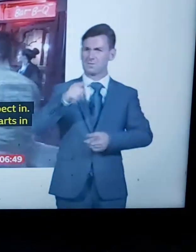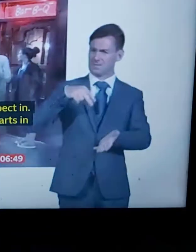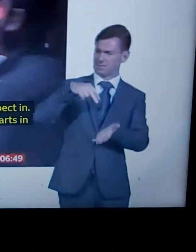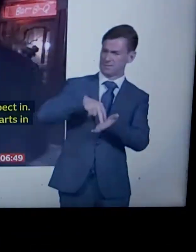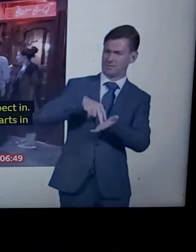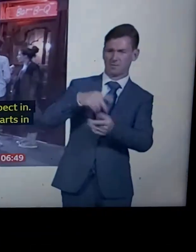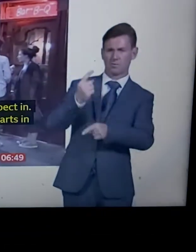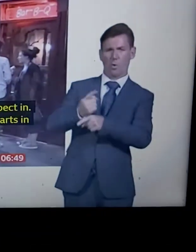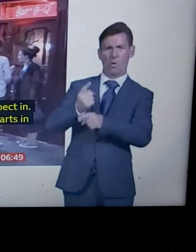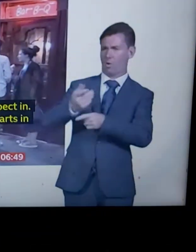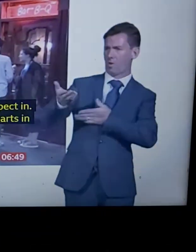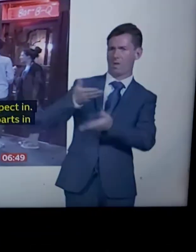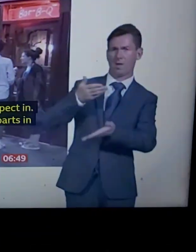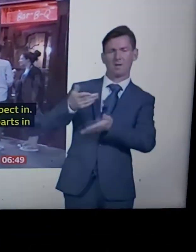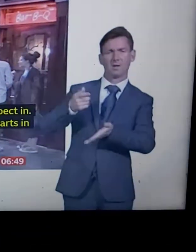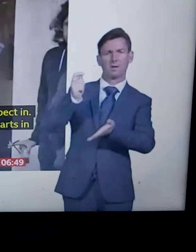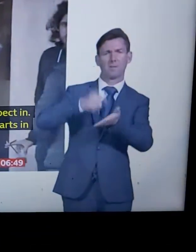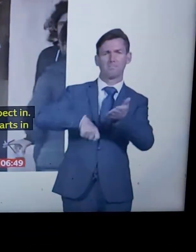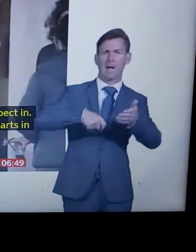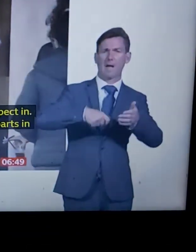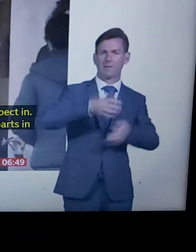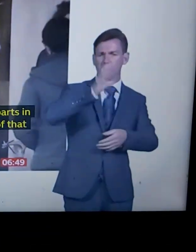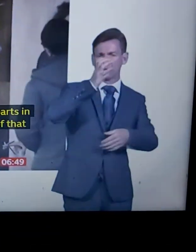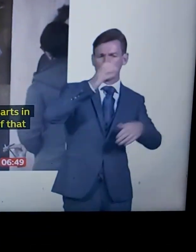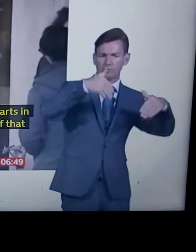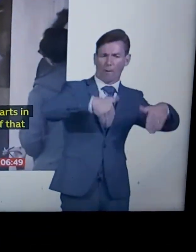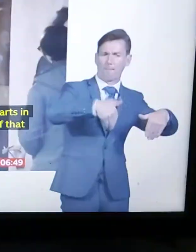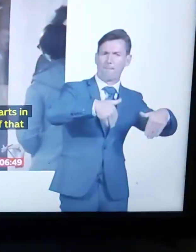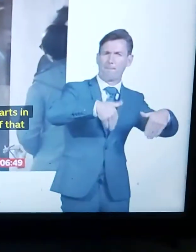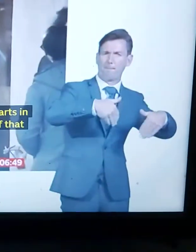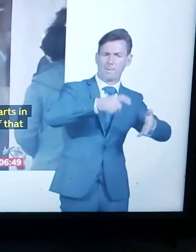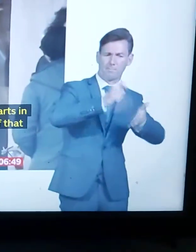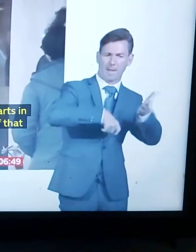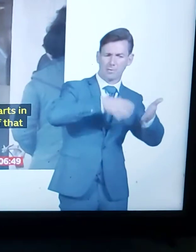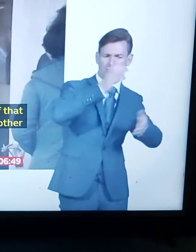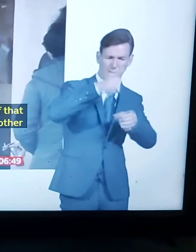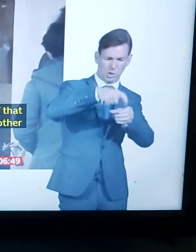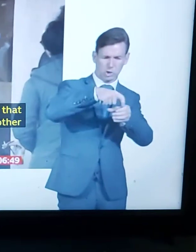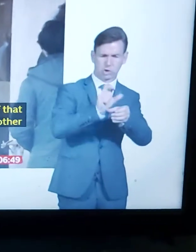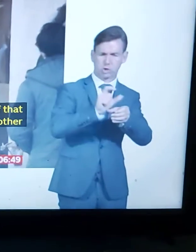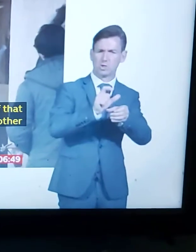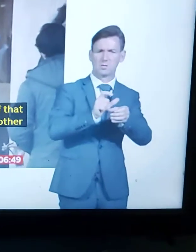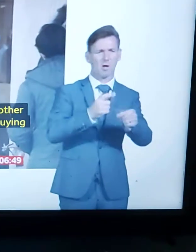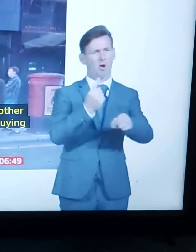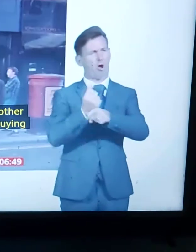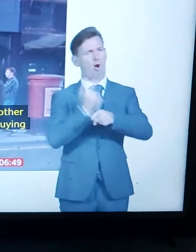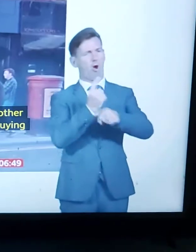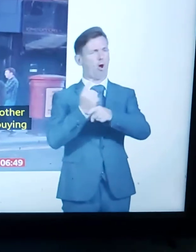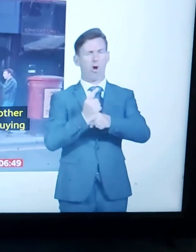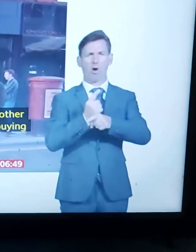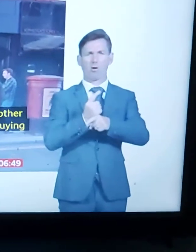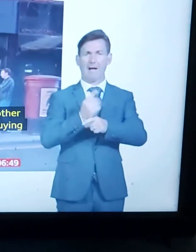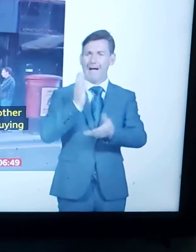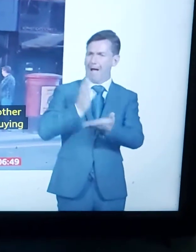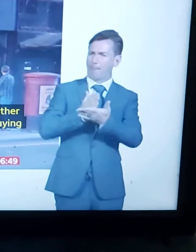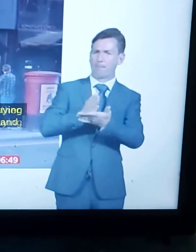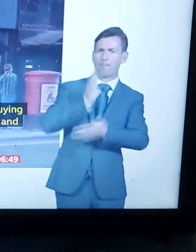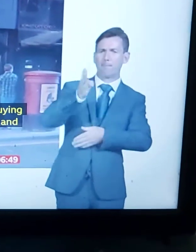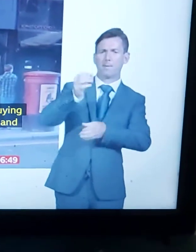from supermarkets and corner shops. And it wasn't really the venues themselves that were creating these gatherings. So it was a bit